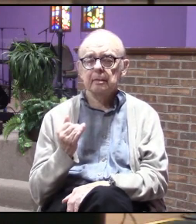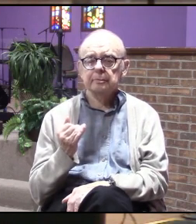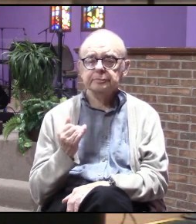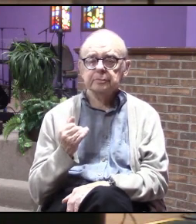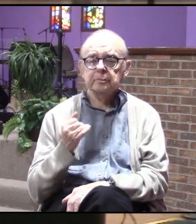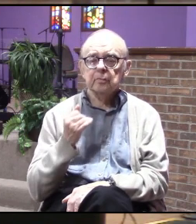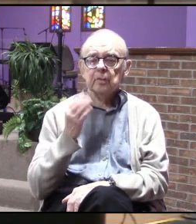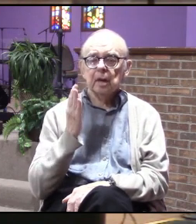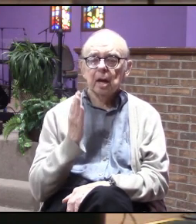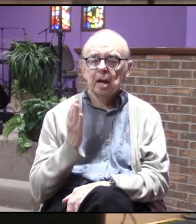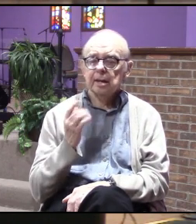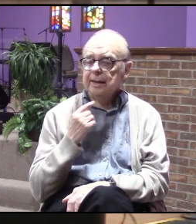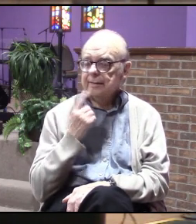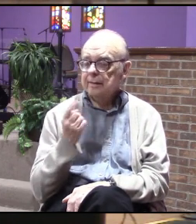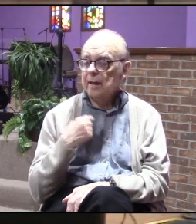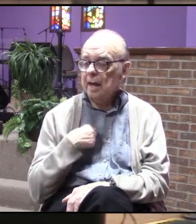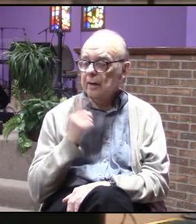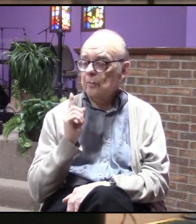And he says, I got one more.